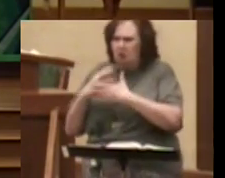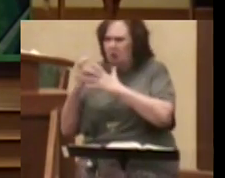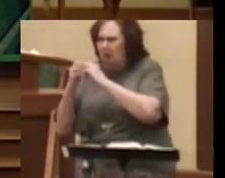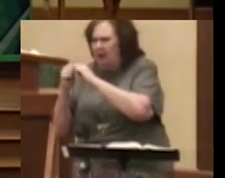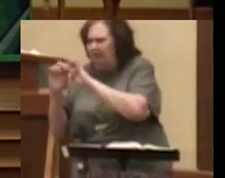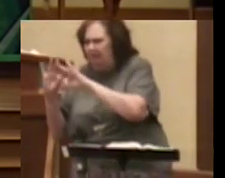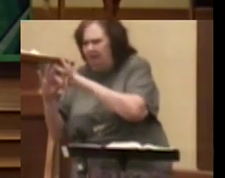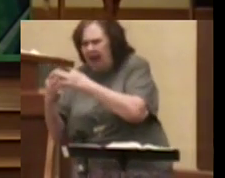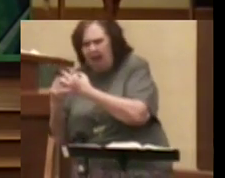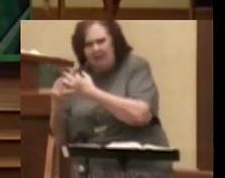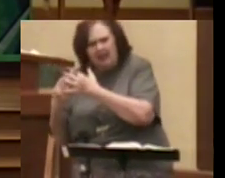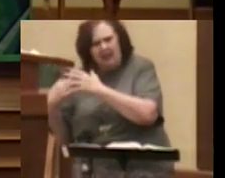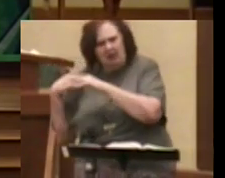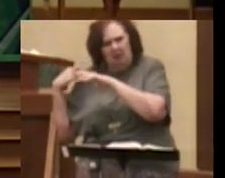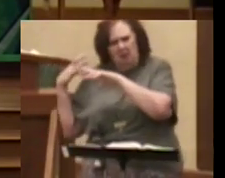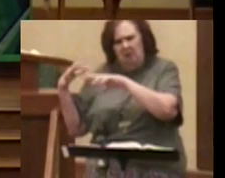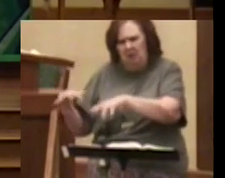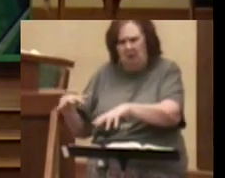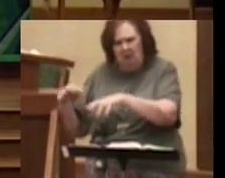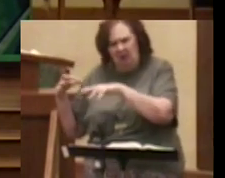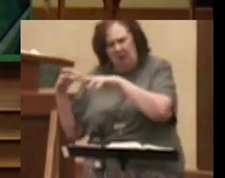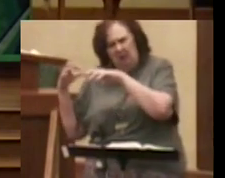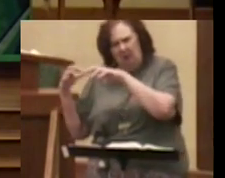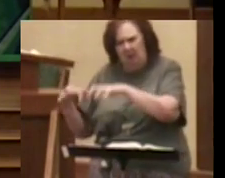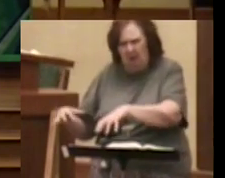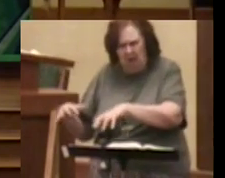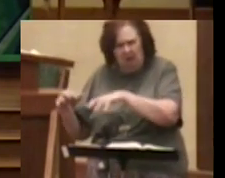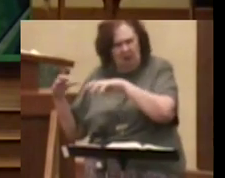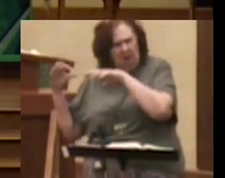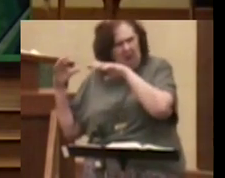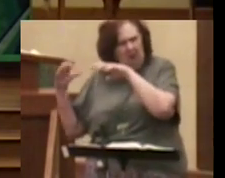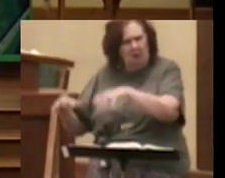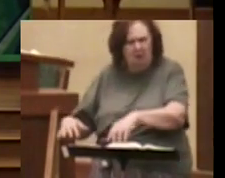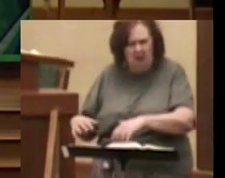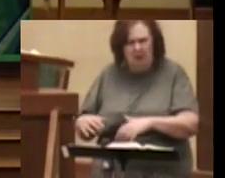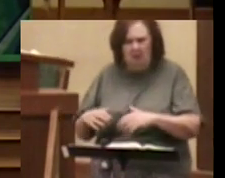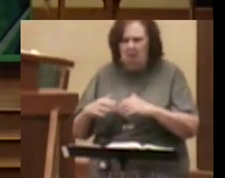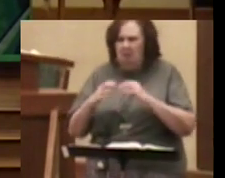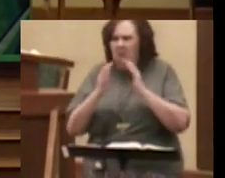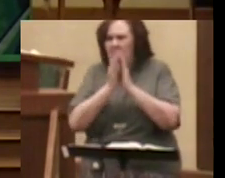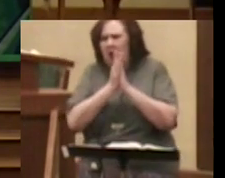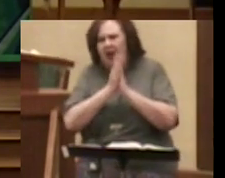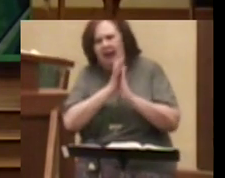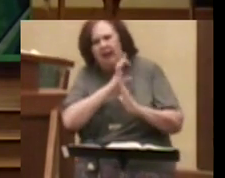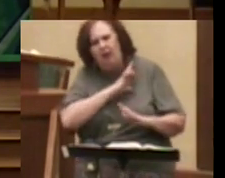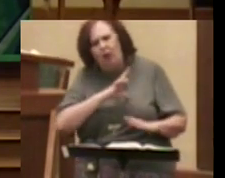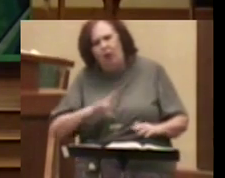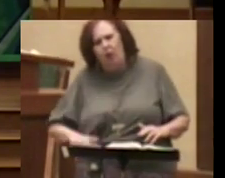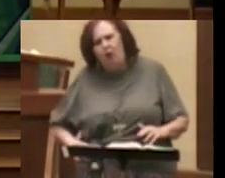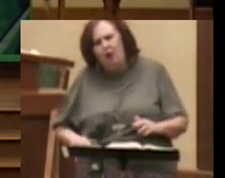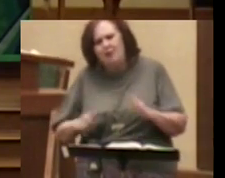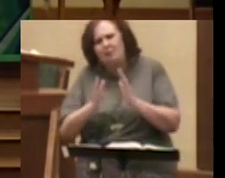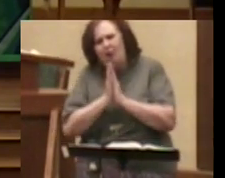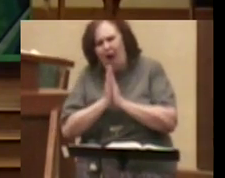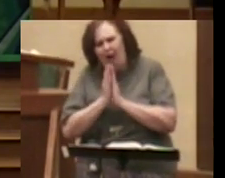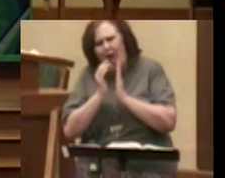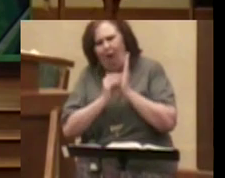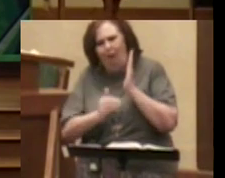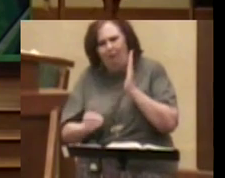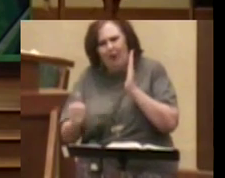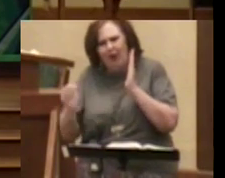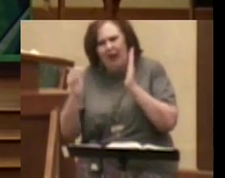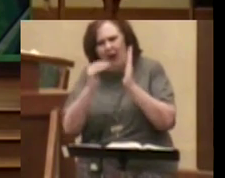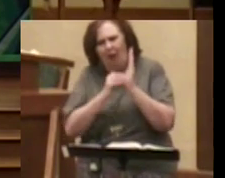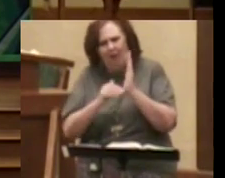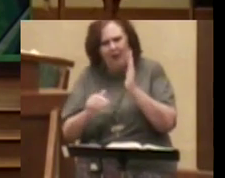rains beating on her own roof and home. And she said she prayed the Lord's Prayer over and over